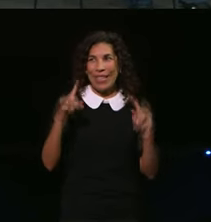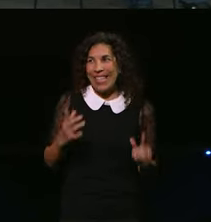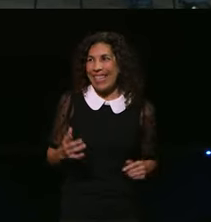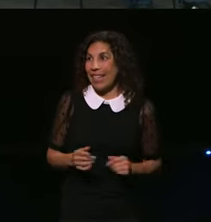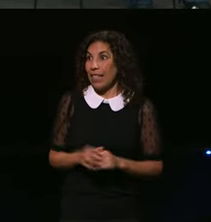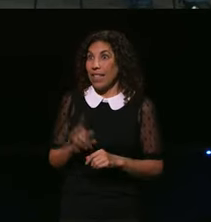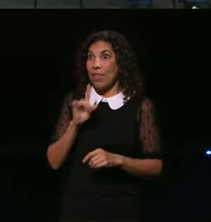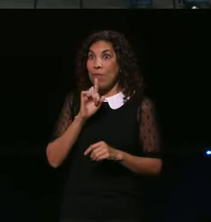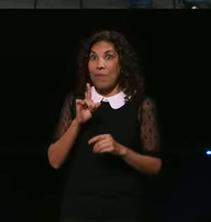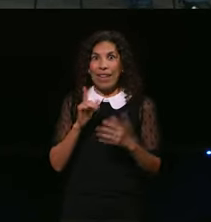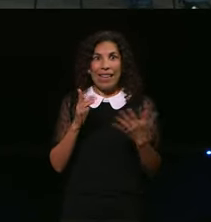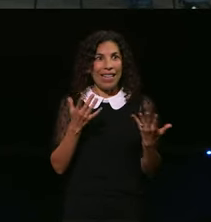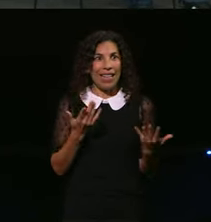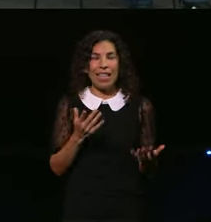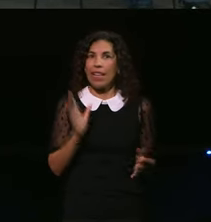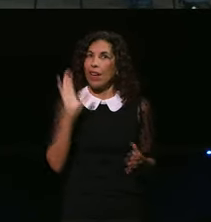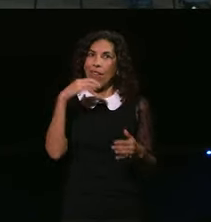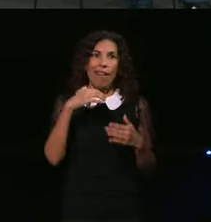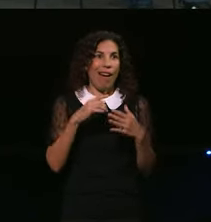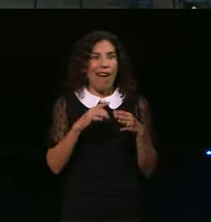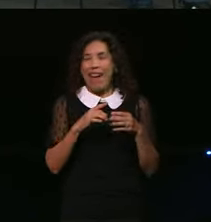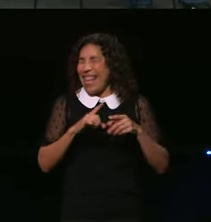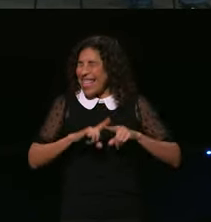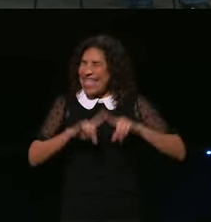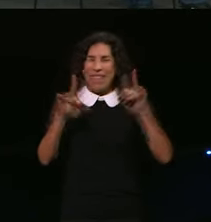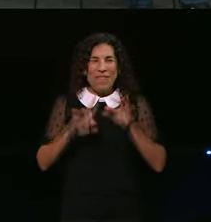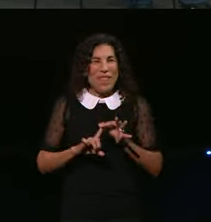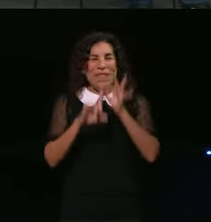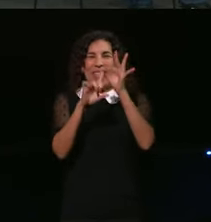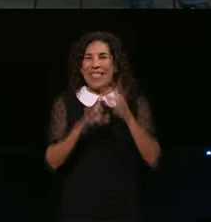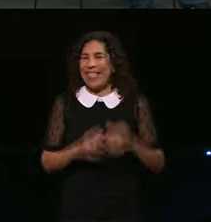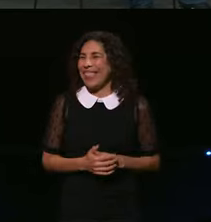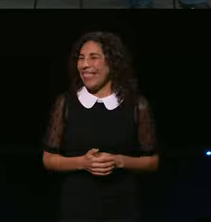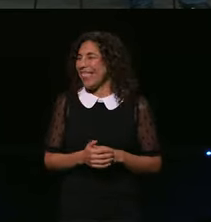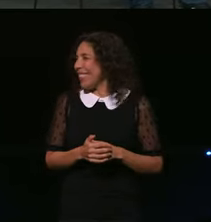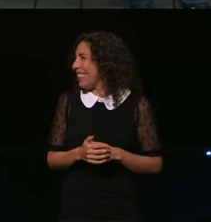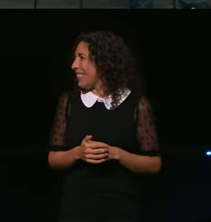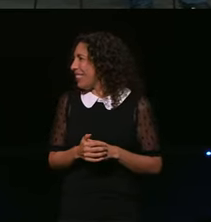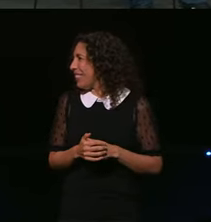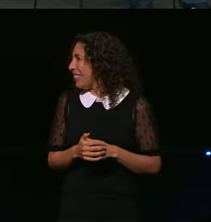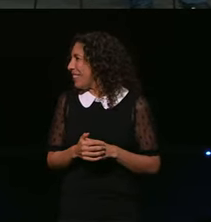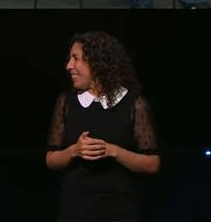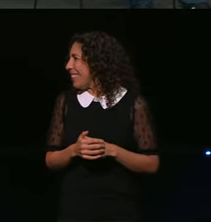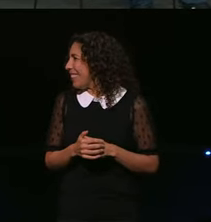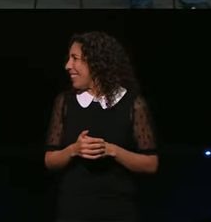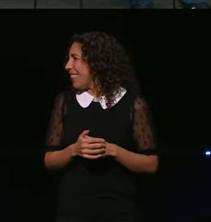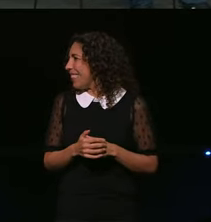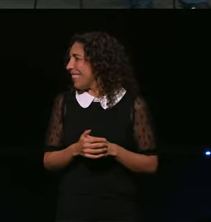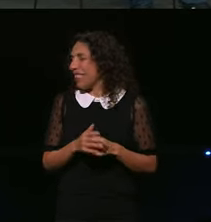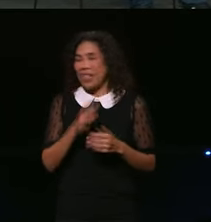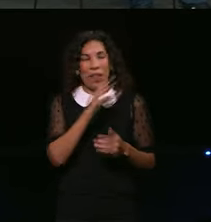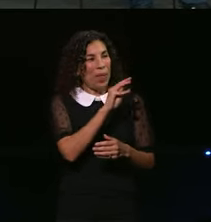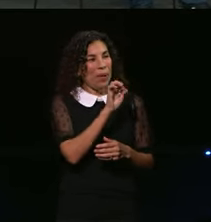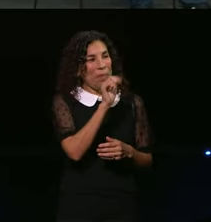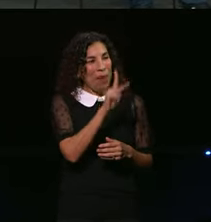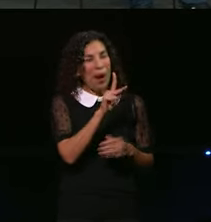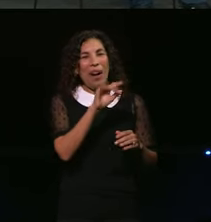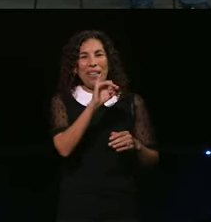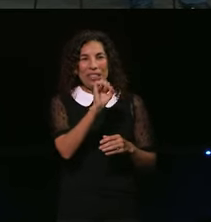It's a real Lon Chaney performance. So to that, Mark,